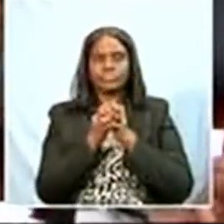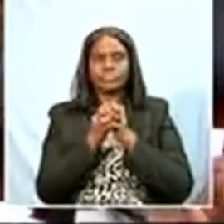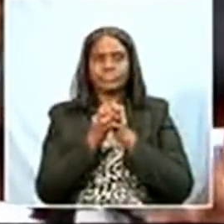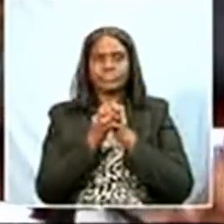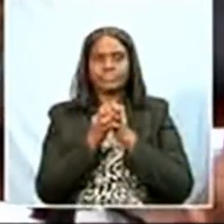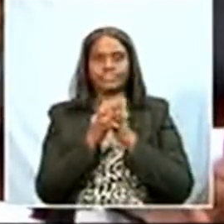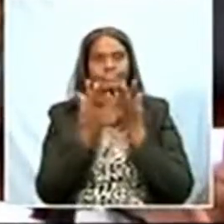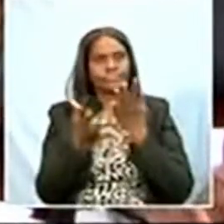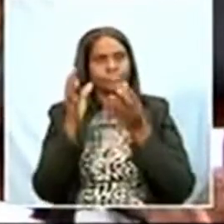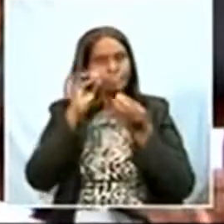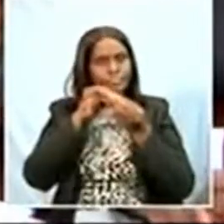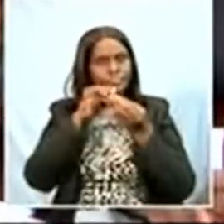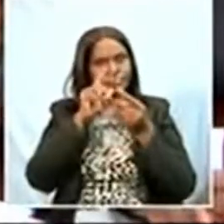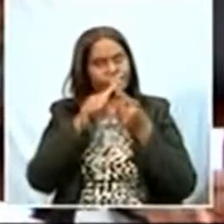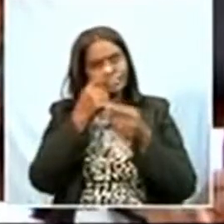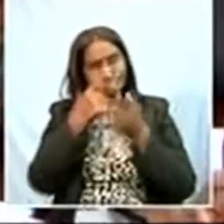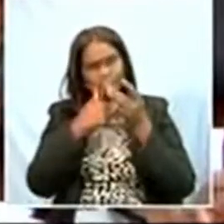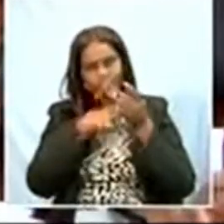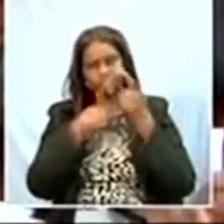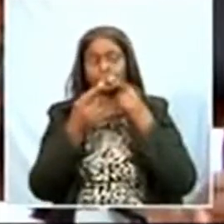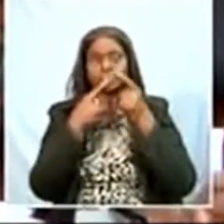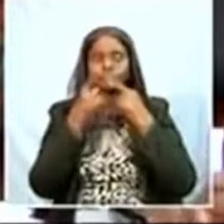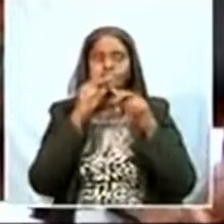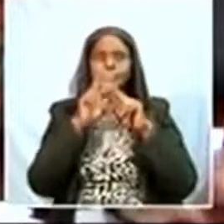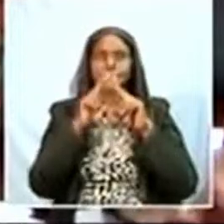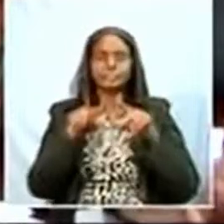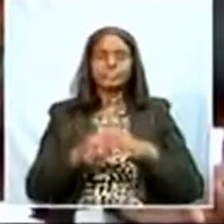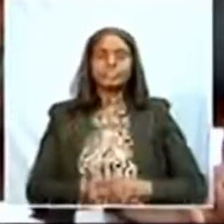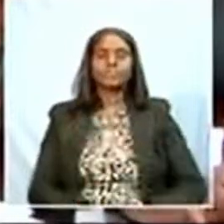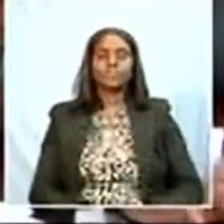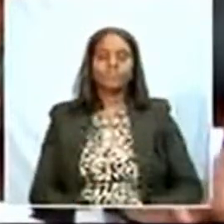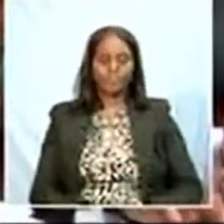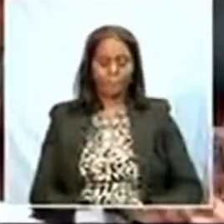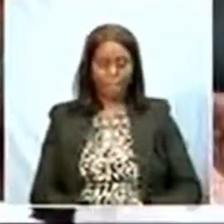would want to add on to what I've said, Chair.